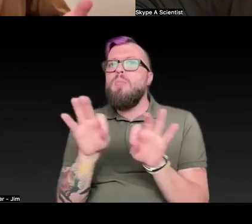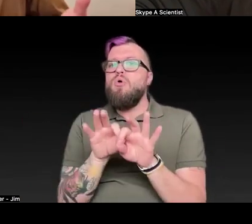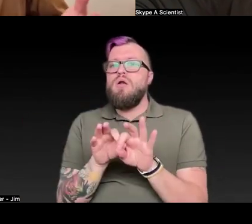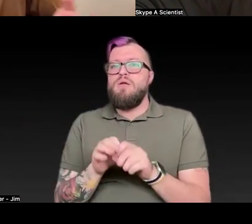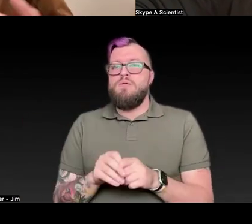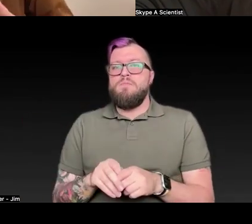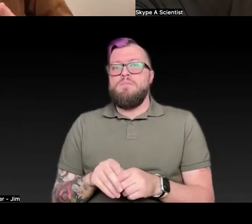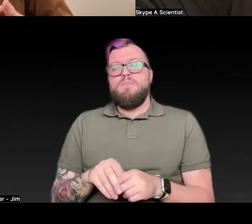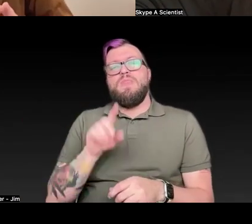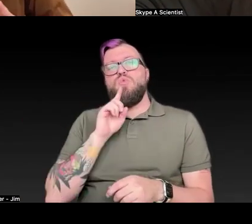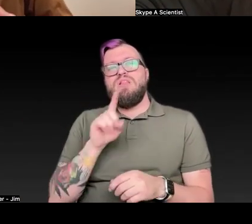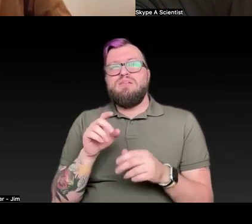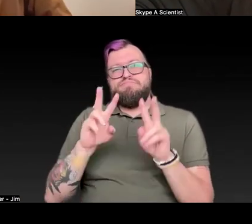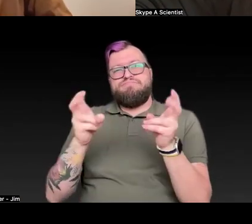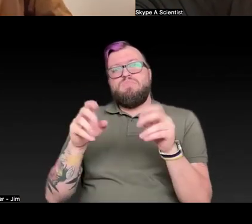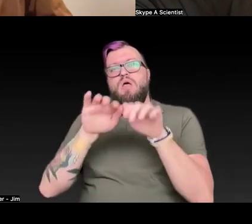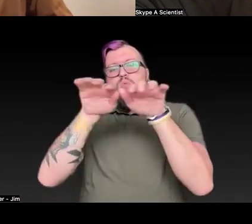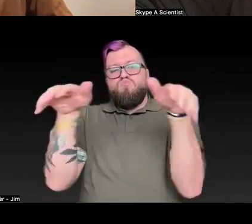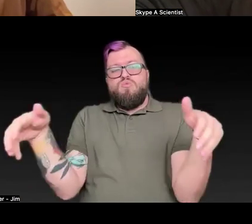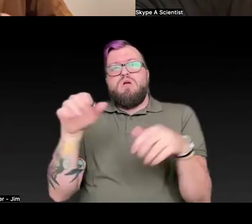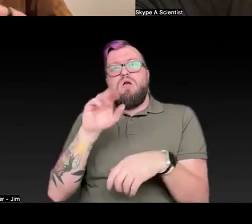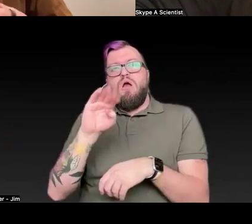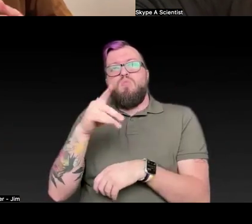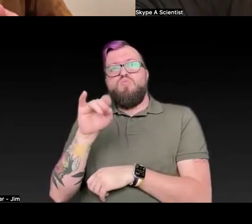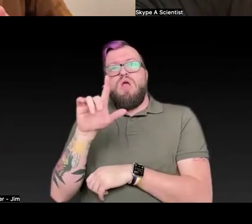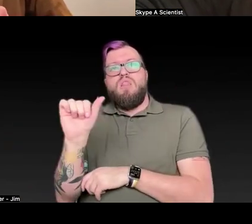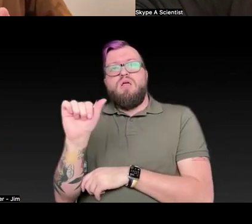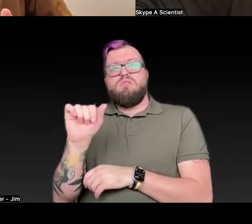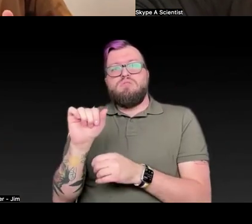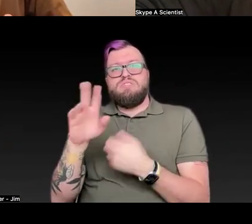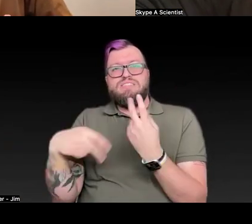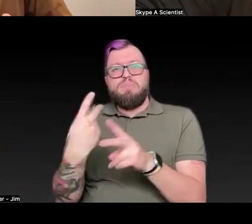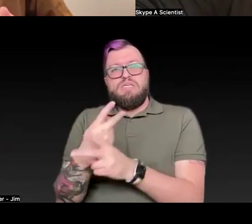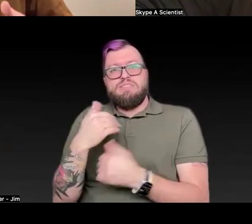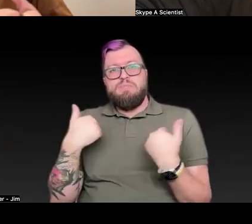umbrella species in a way, saving eels means saving a habitat that covers a lot of other animals. So if you're